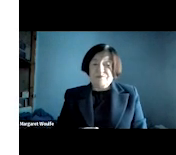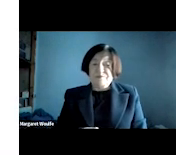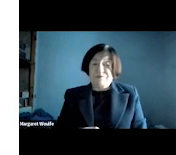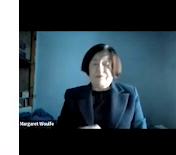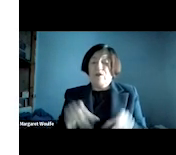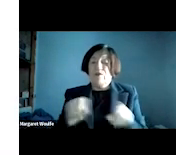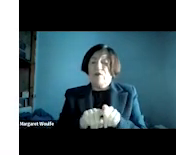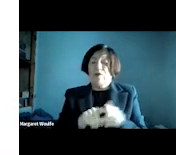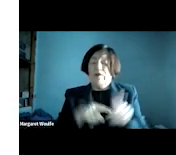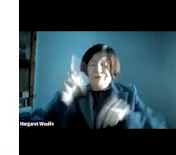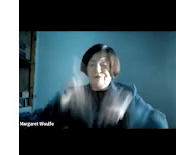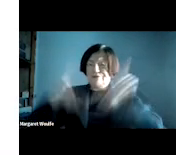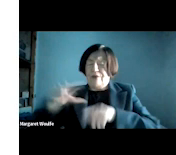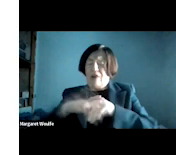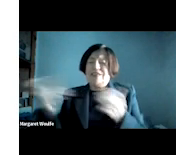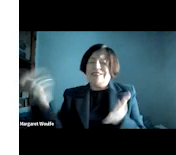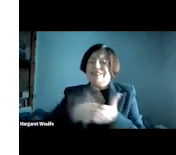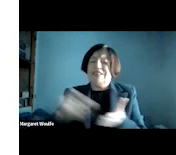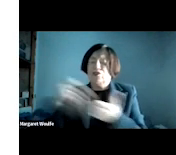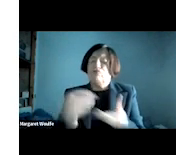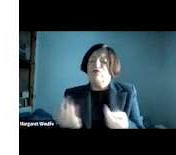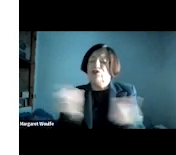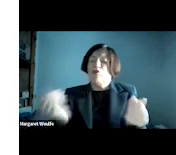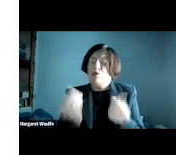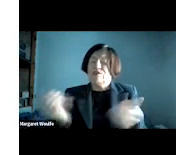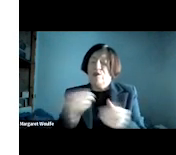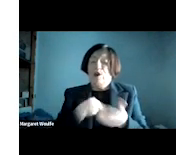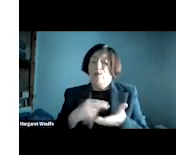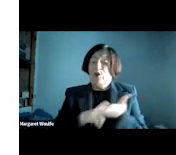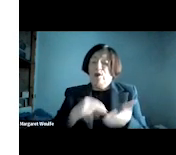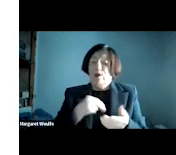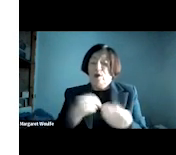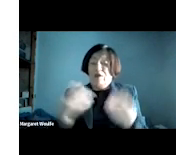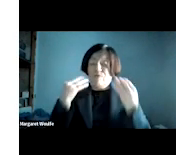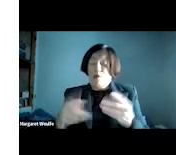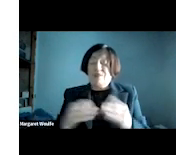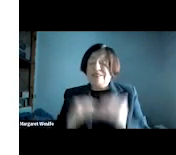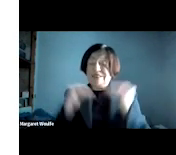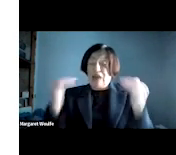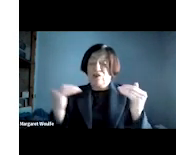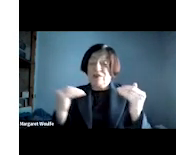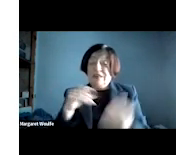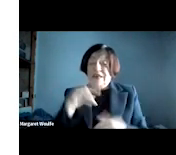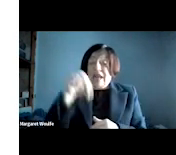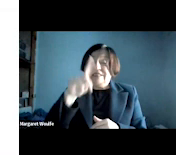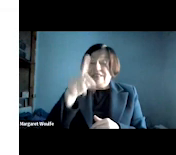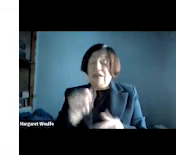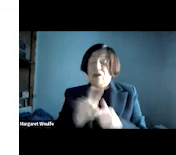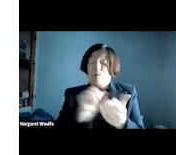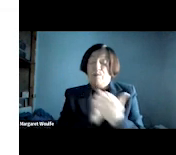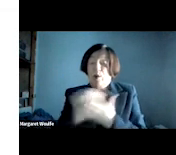There's also a range of additional resources and sources that we'll be using to inform the standard. So the NDA has also